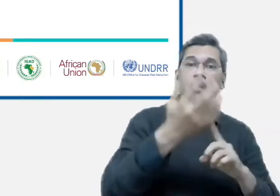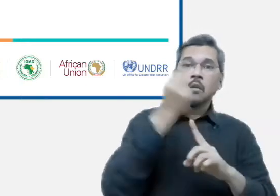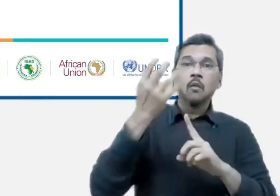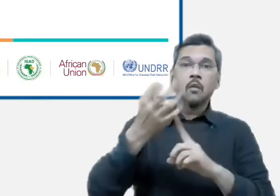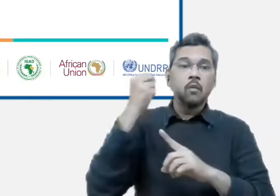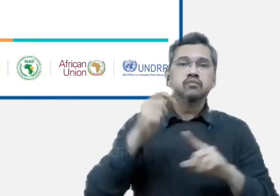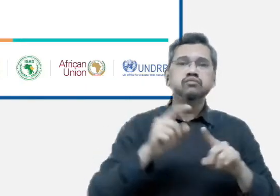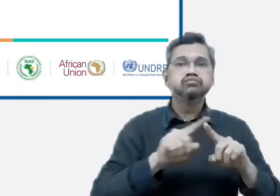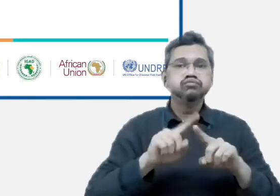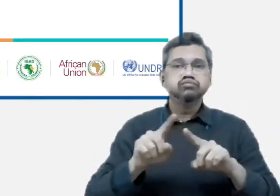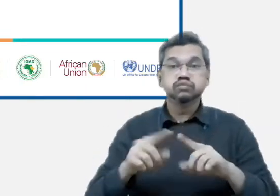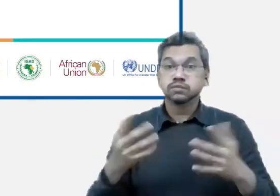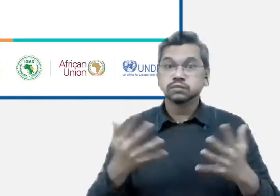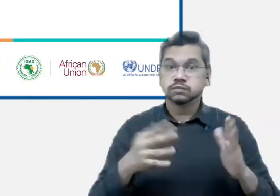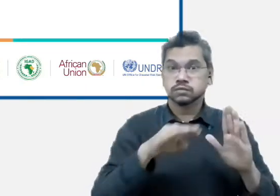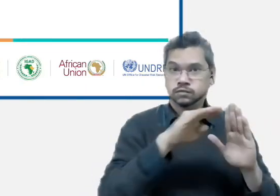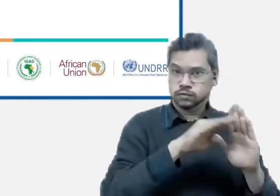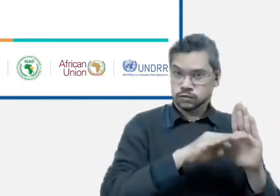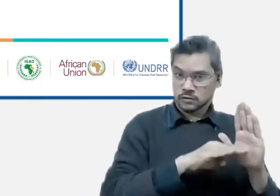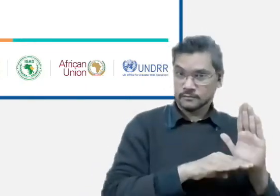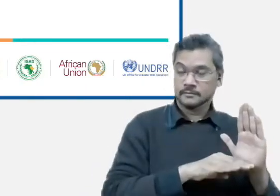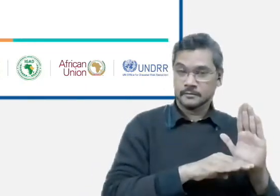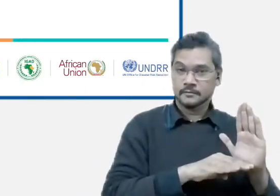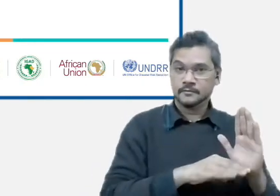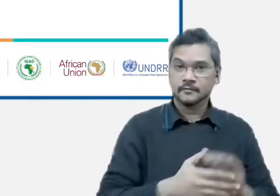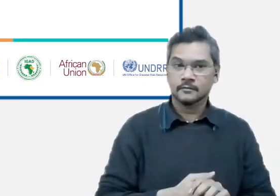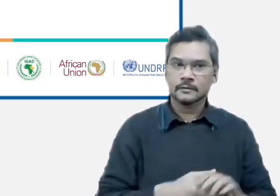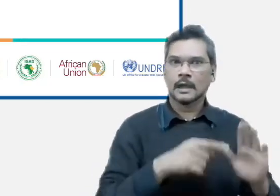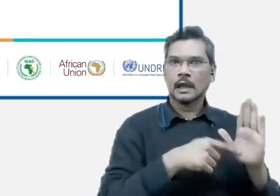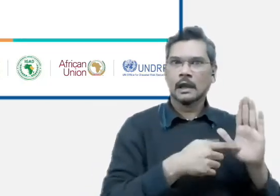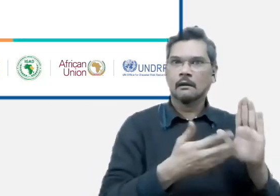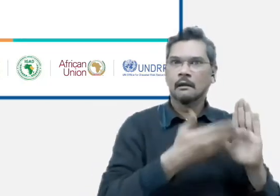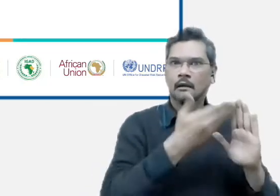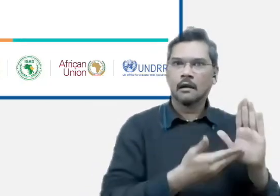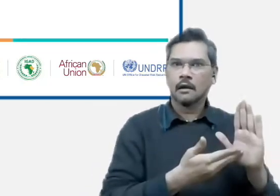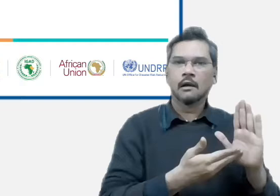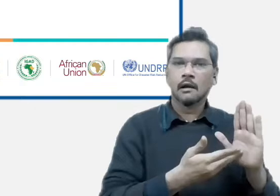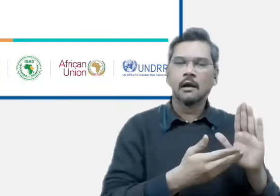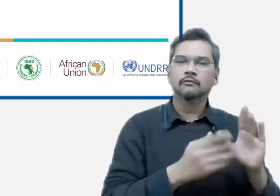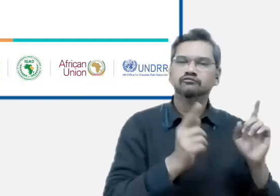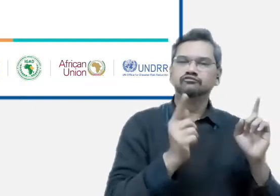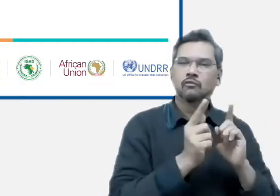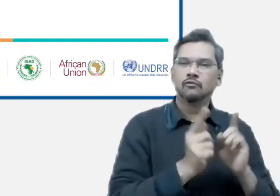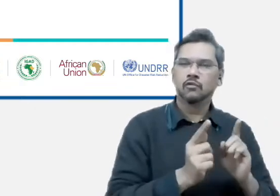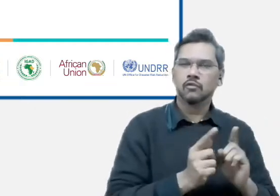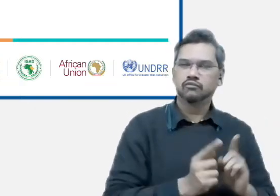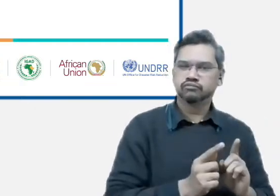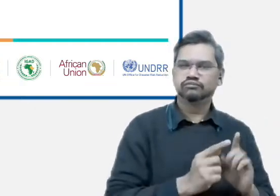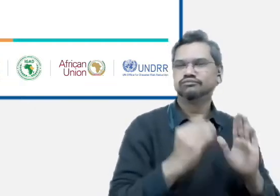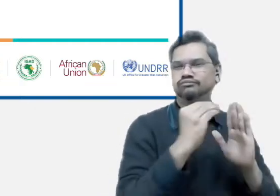just let me warn you, this is just a summary, because if I have to talk about the achievement we have done for the last 5